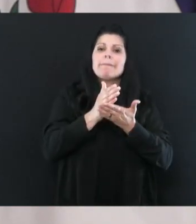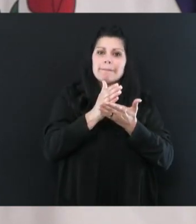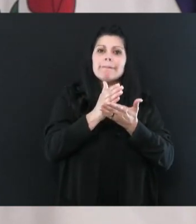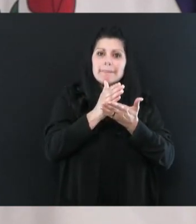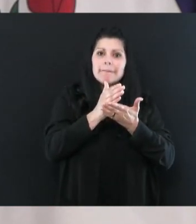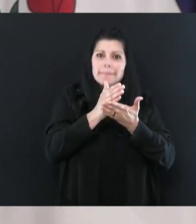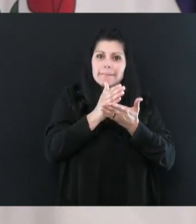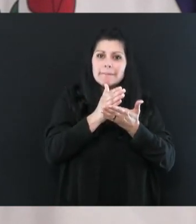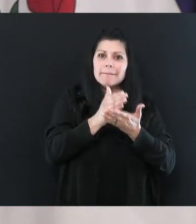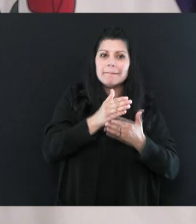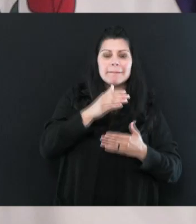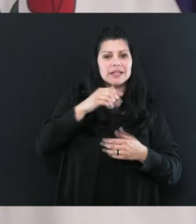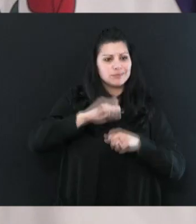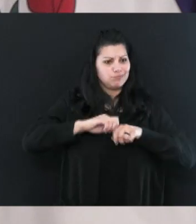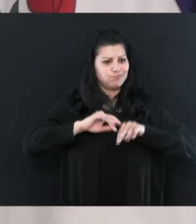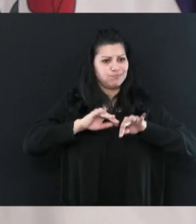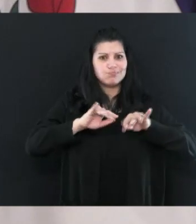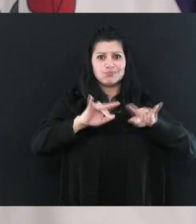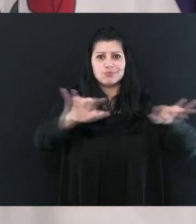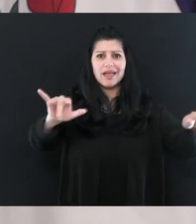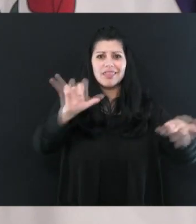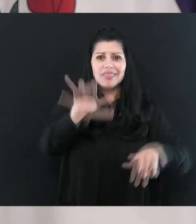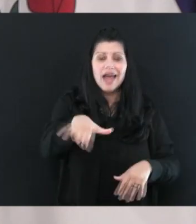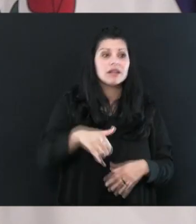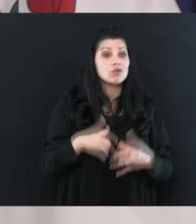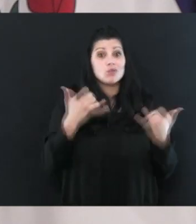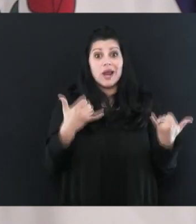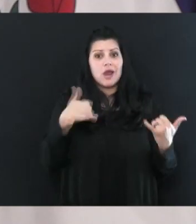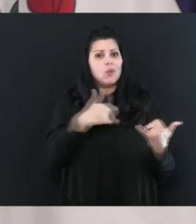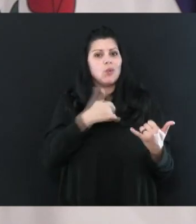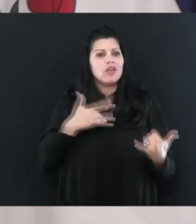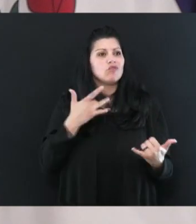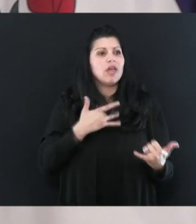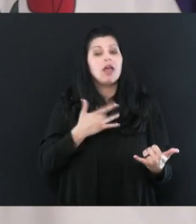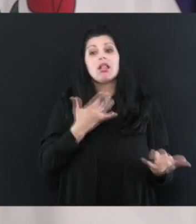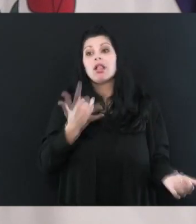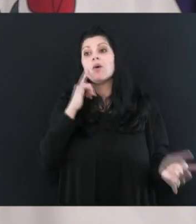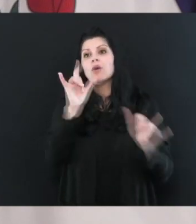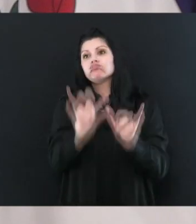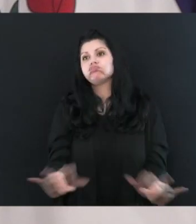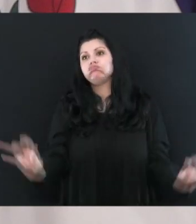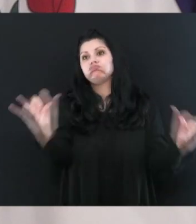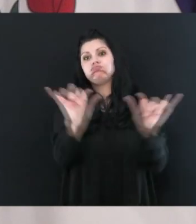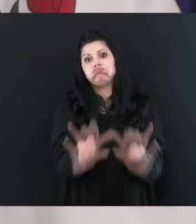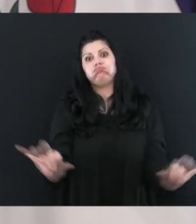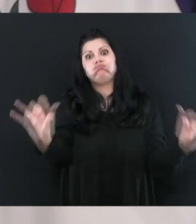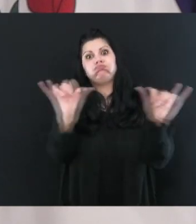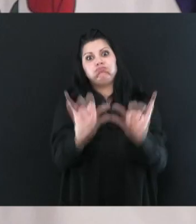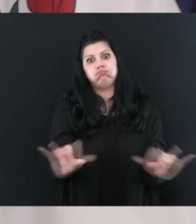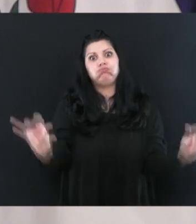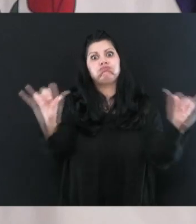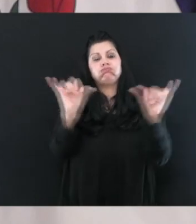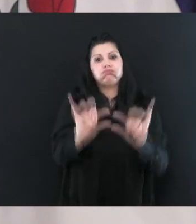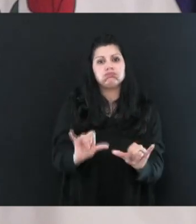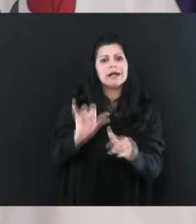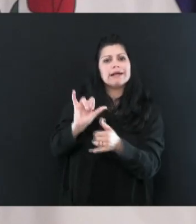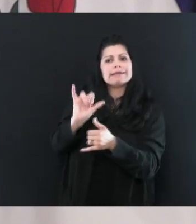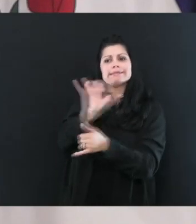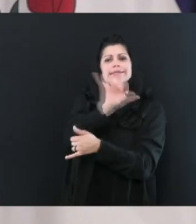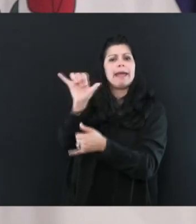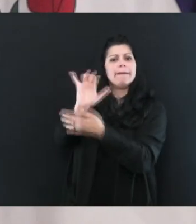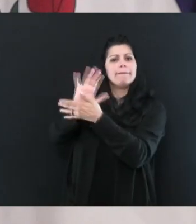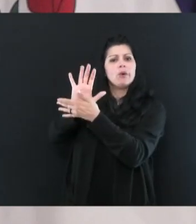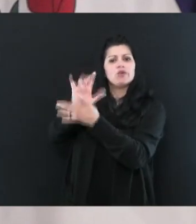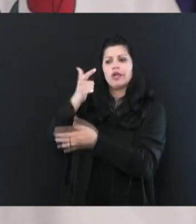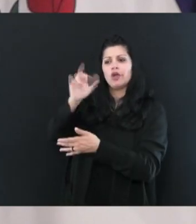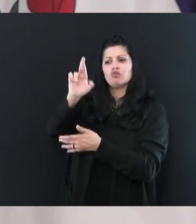keep running the same Groundhog Day over and over and over unless we can find the spreaders. So by